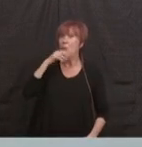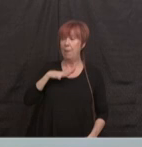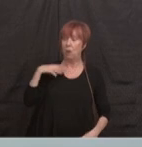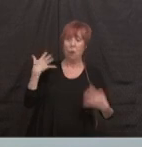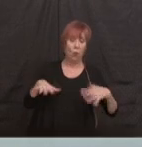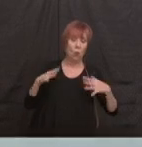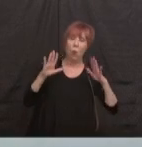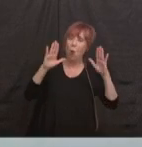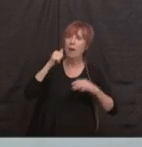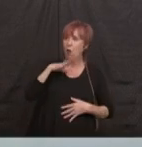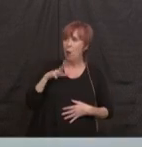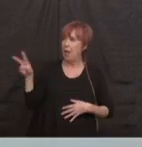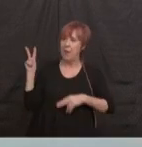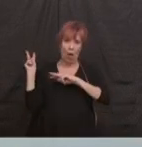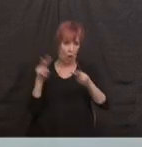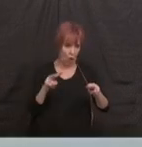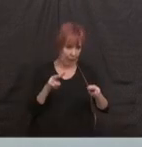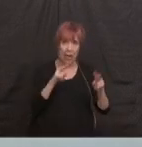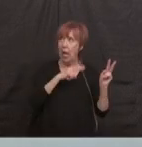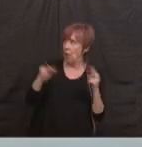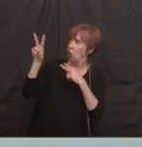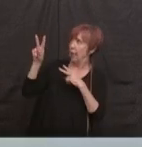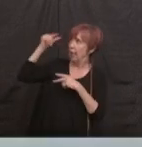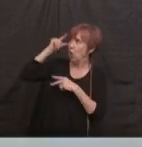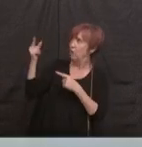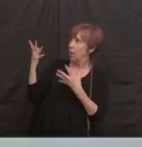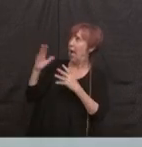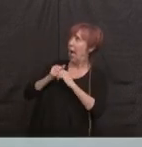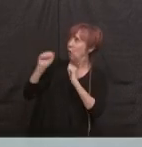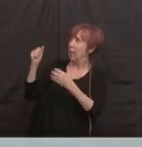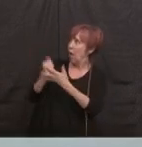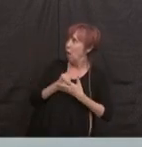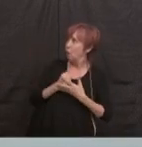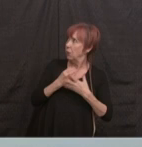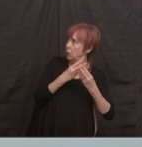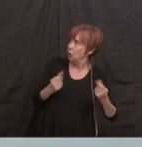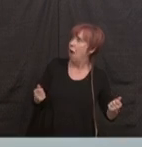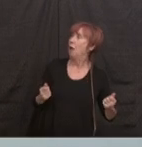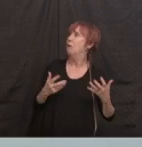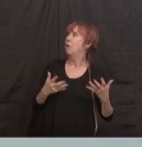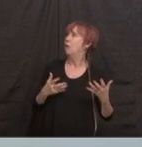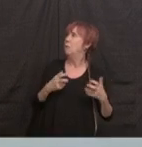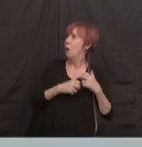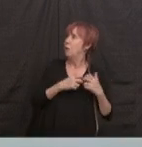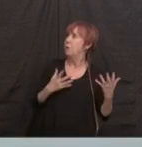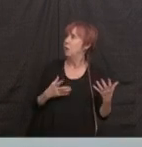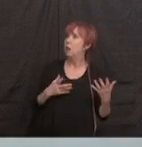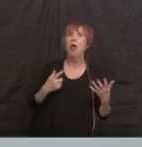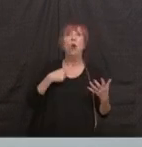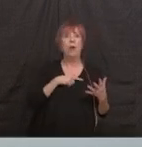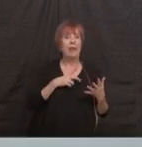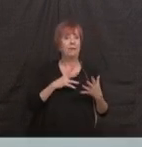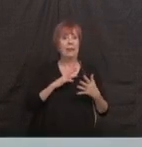and really looking at how can government solve some of these things. So there are many initiatives that we've